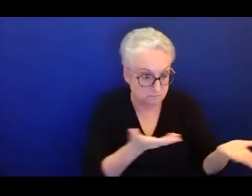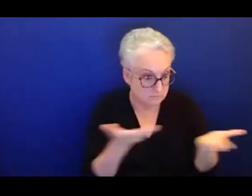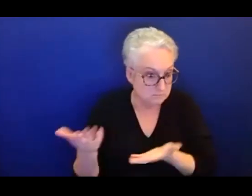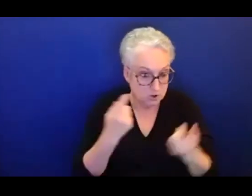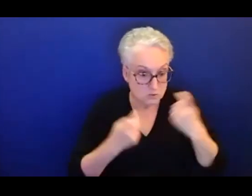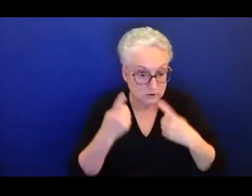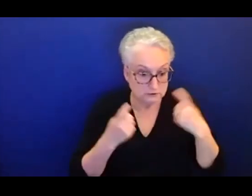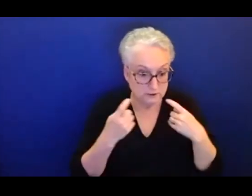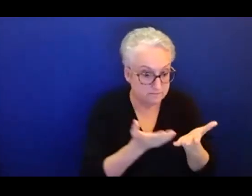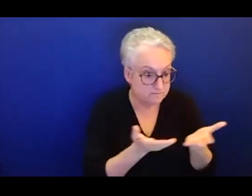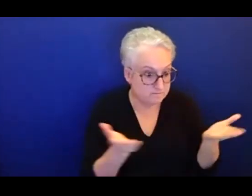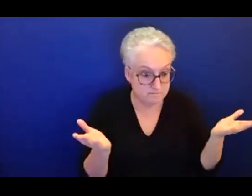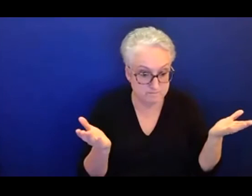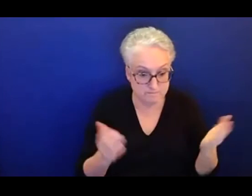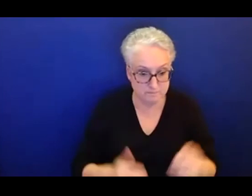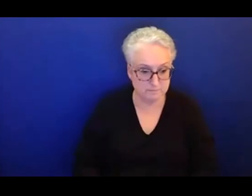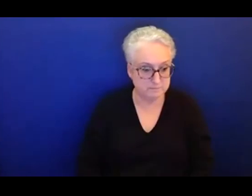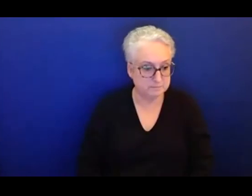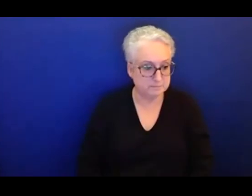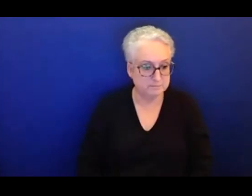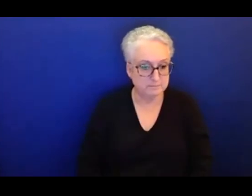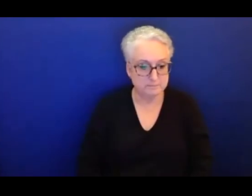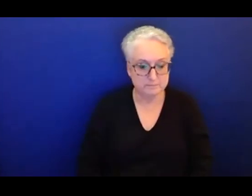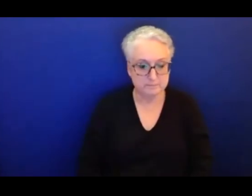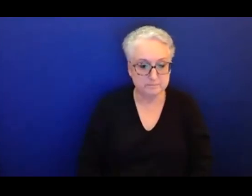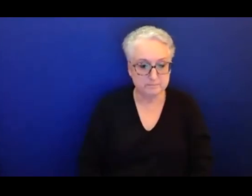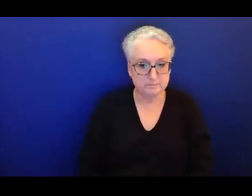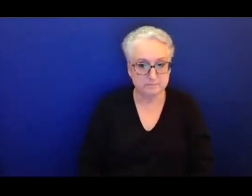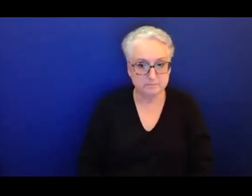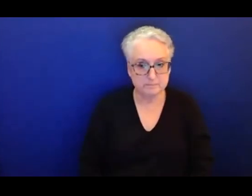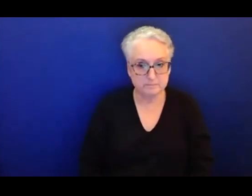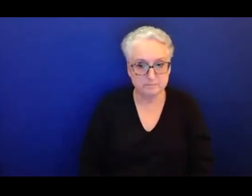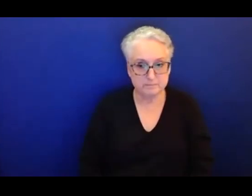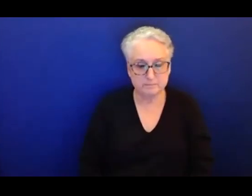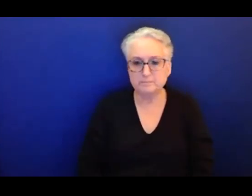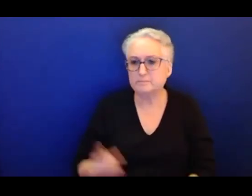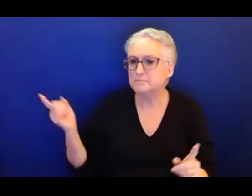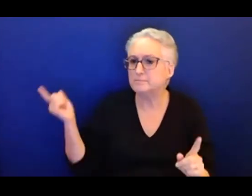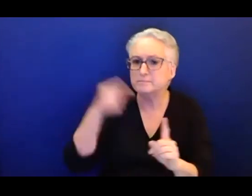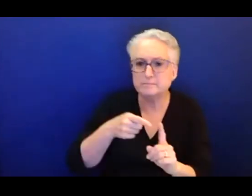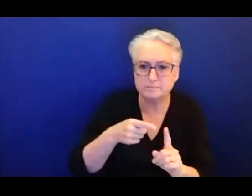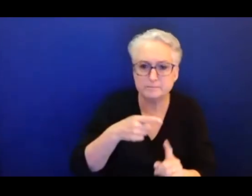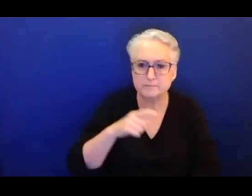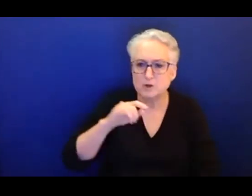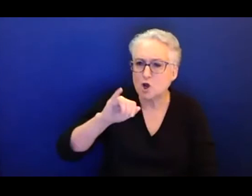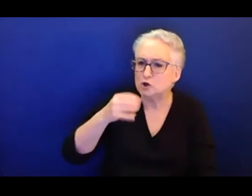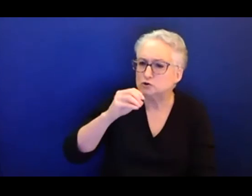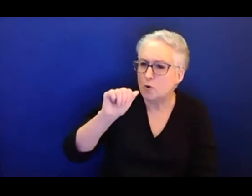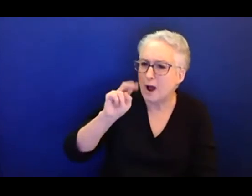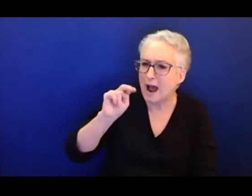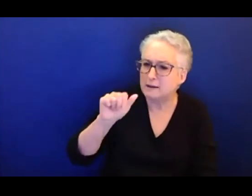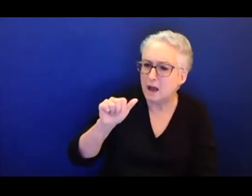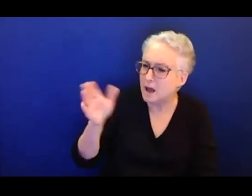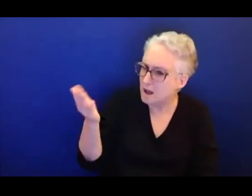Joanna, can you please give me an example of maybe a typical kind of rehab that you do and